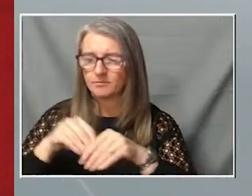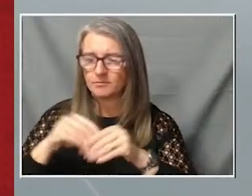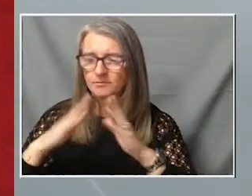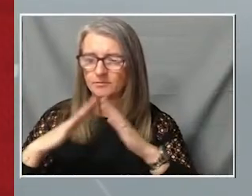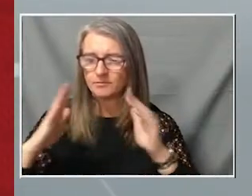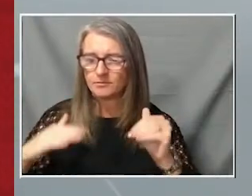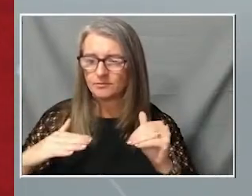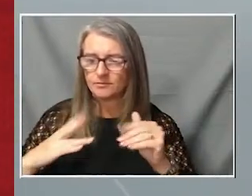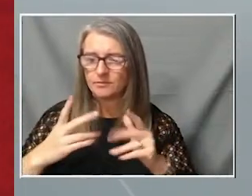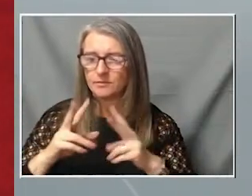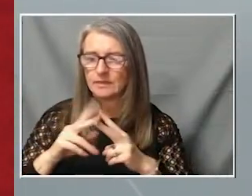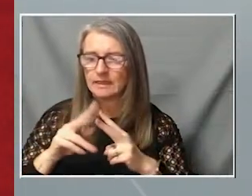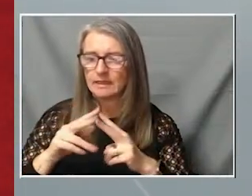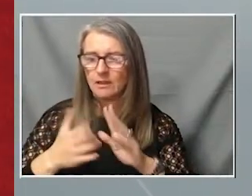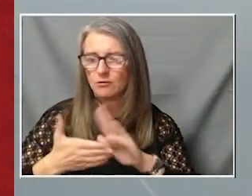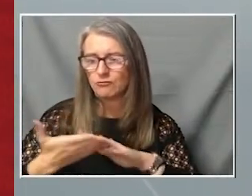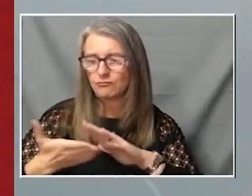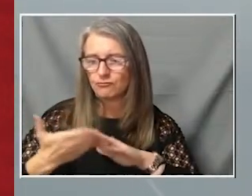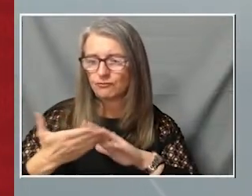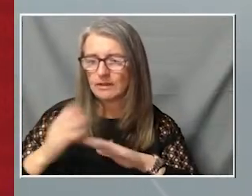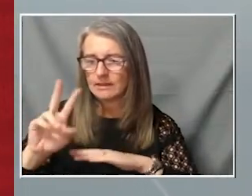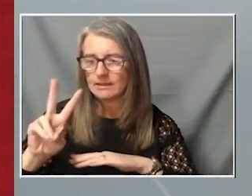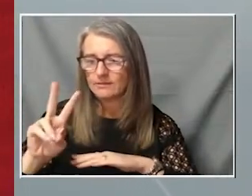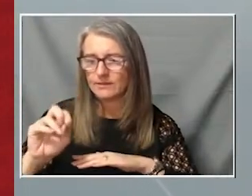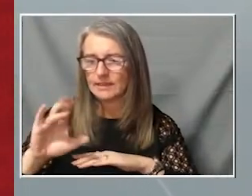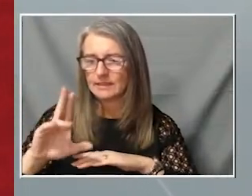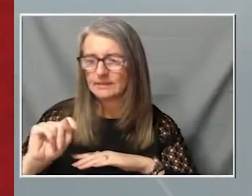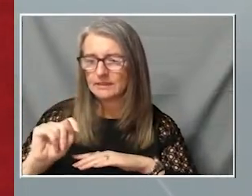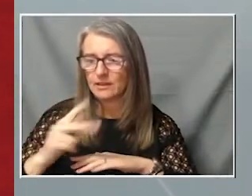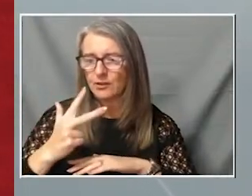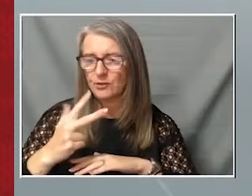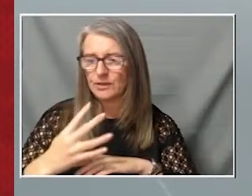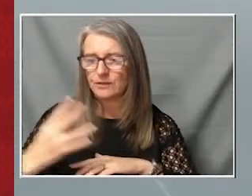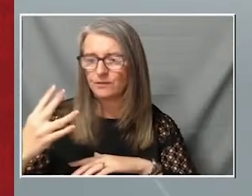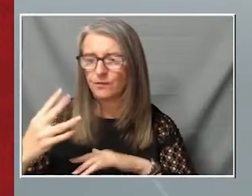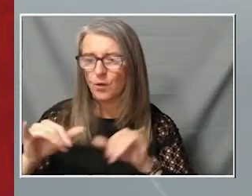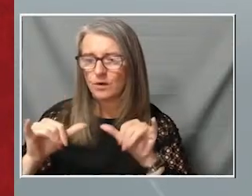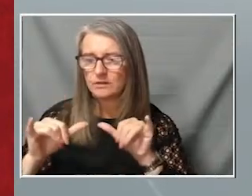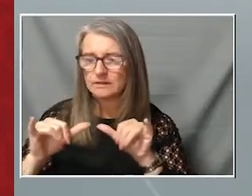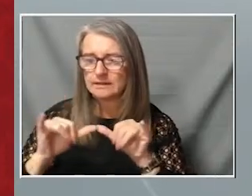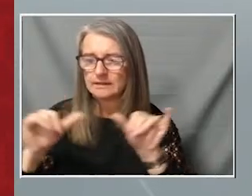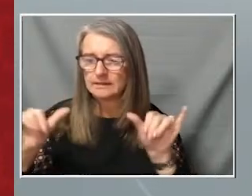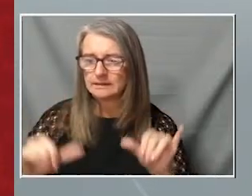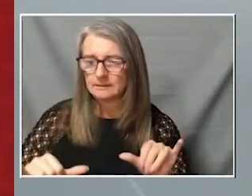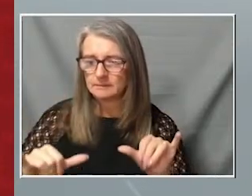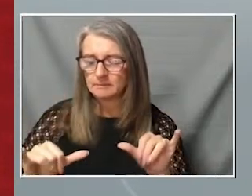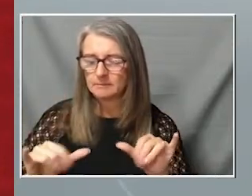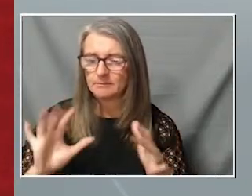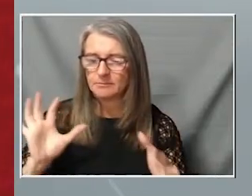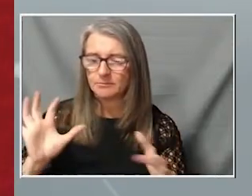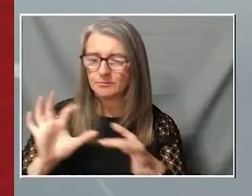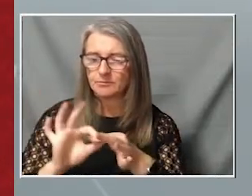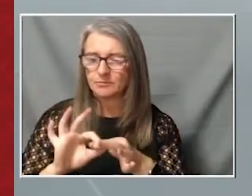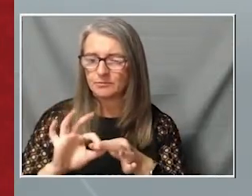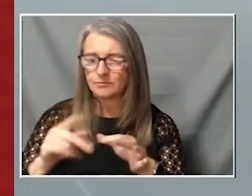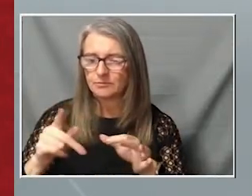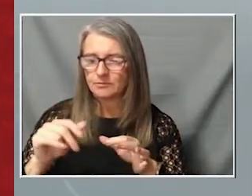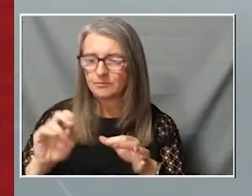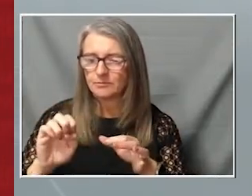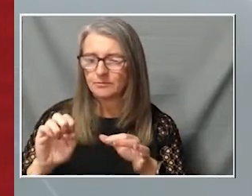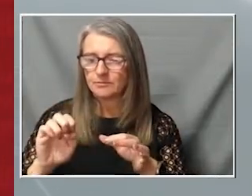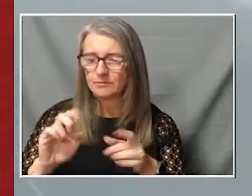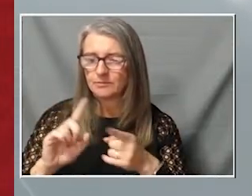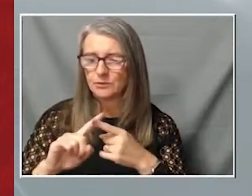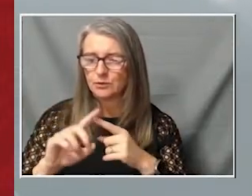house. We either run the ventilation stack, which is typically a 3 to 4 inch PVC ventilation pipe. We connect the pipe to the soil beneath